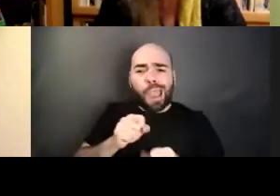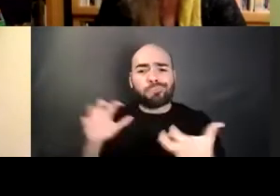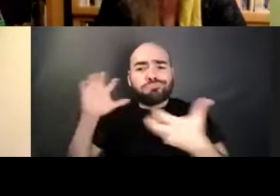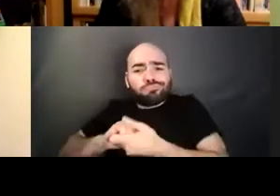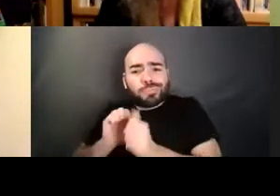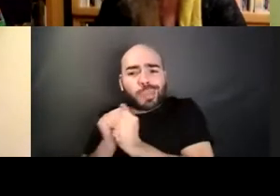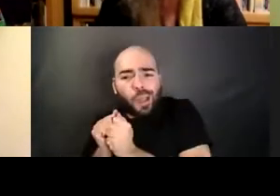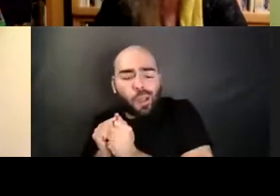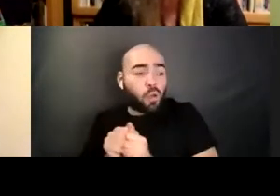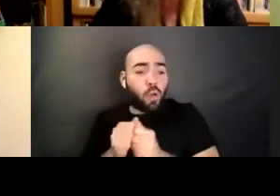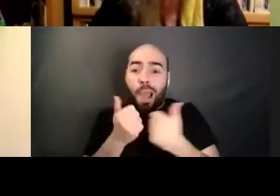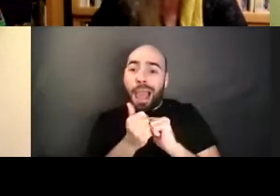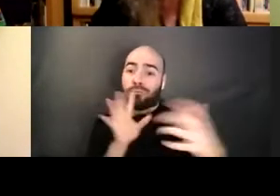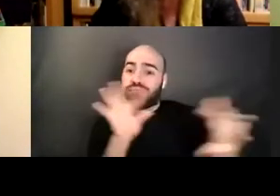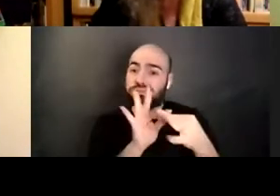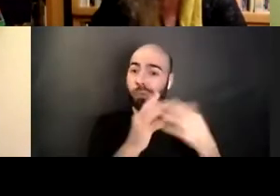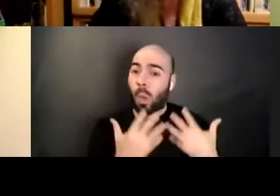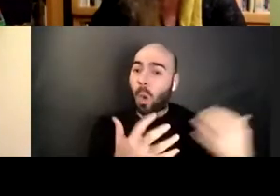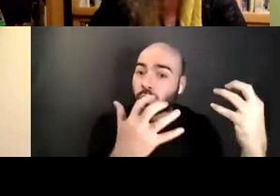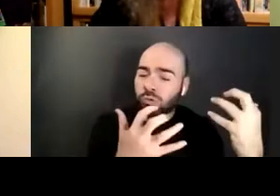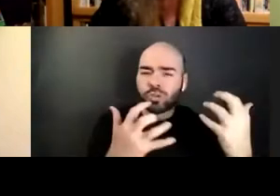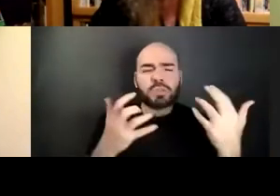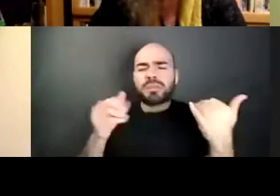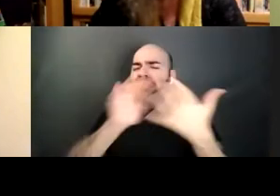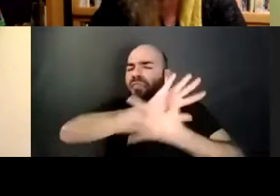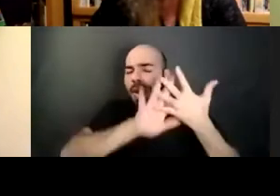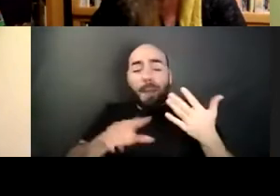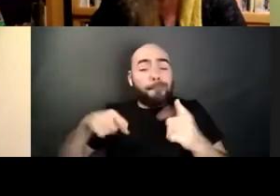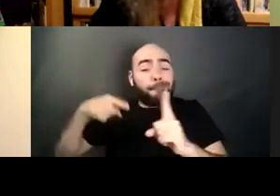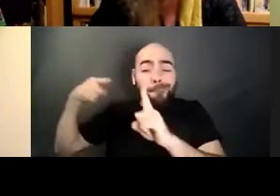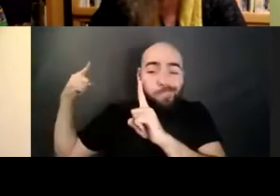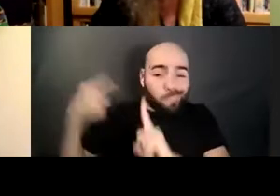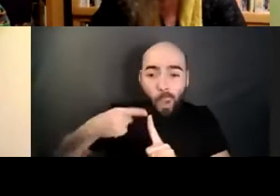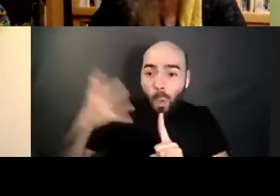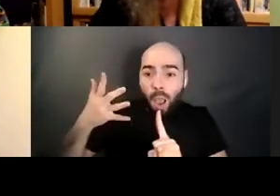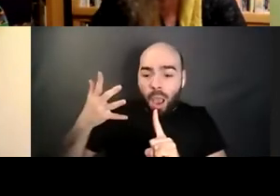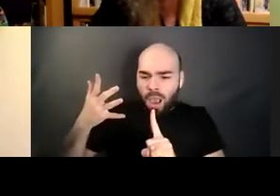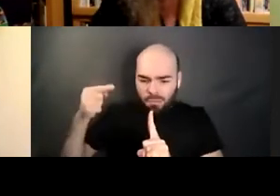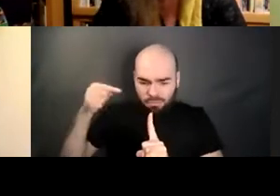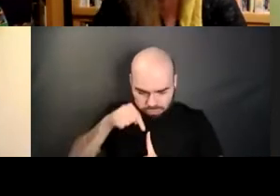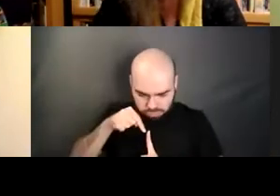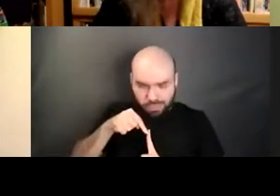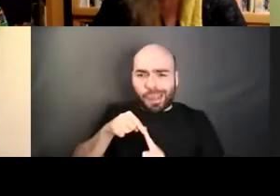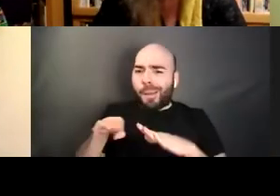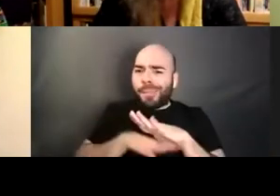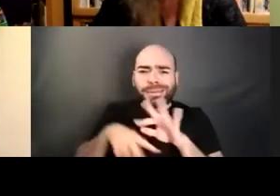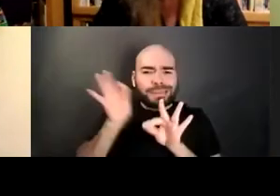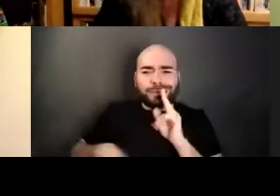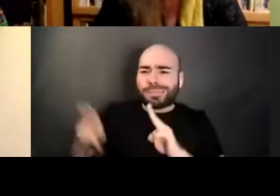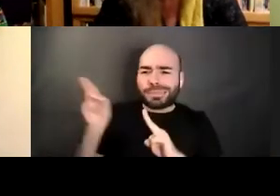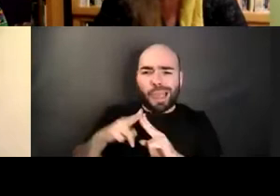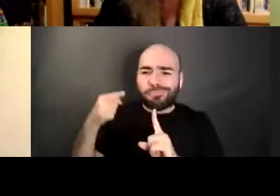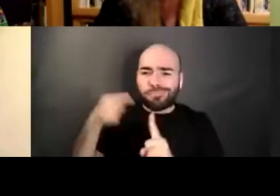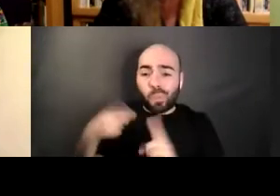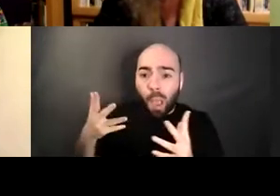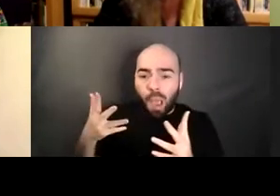the audience, at the heart, at the center needs to be the heart and your love and your passion of what you're doing within itself and